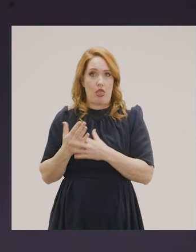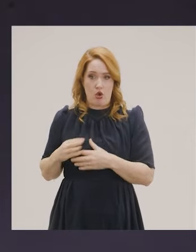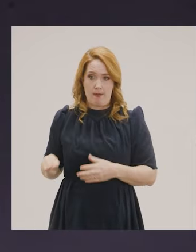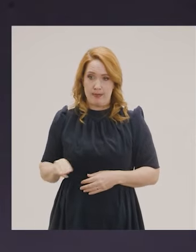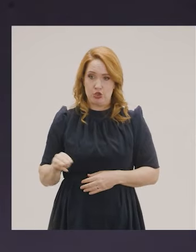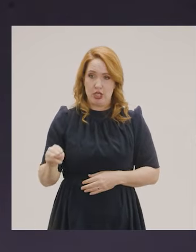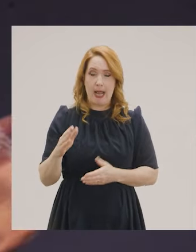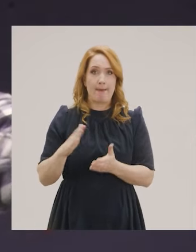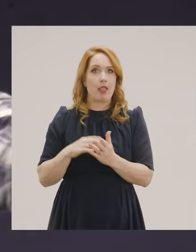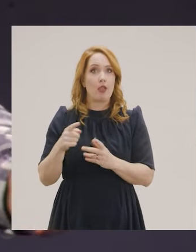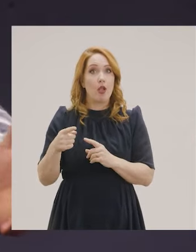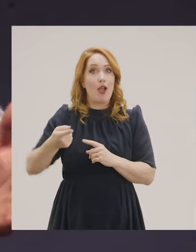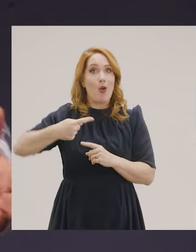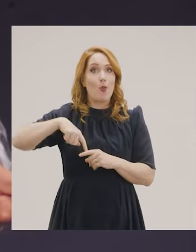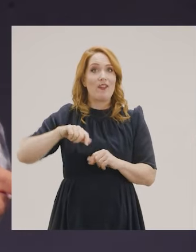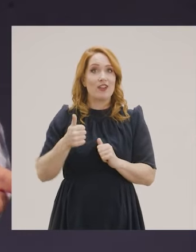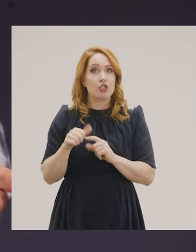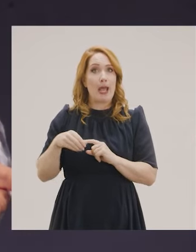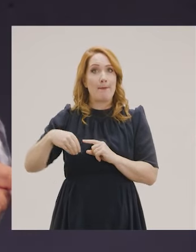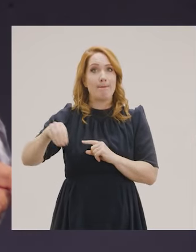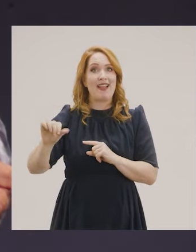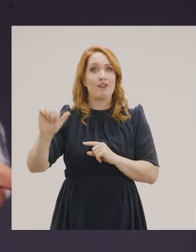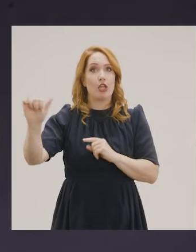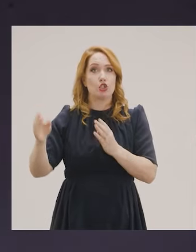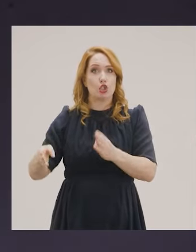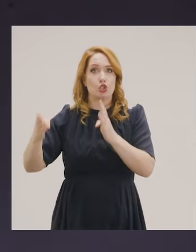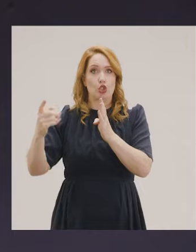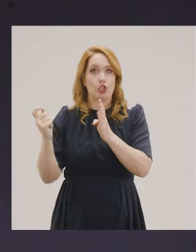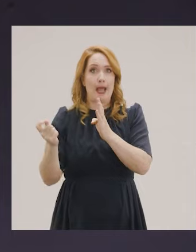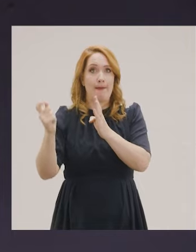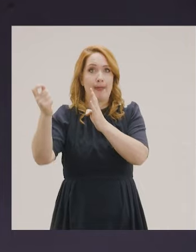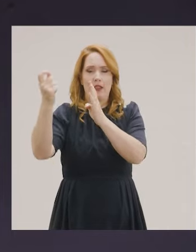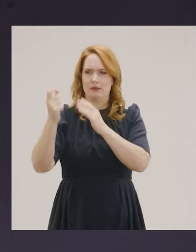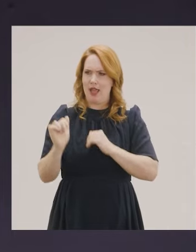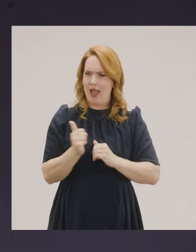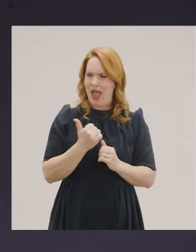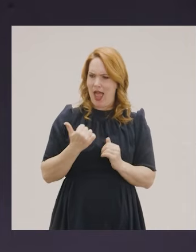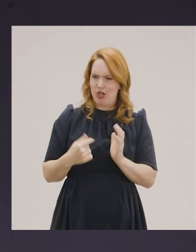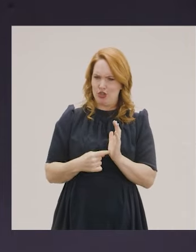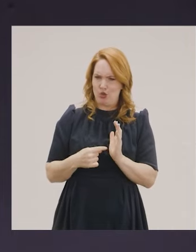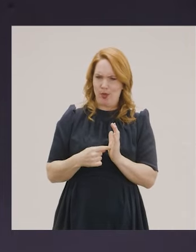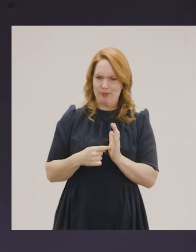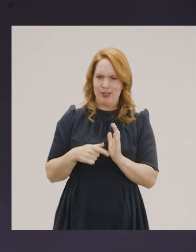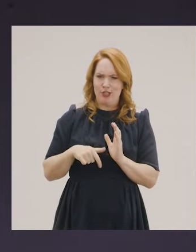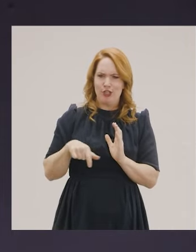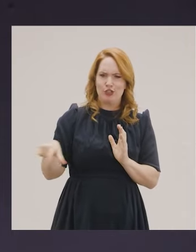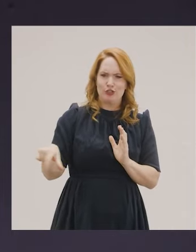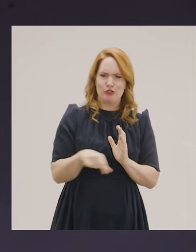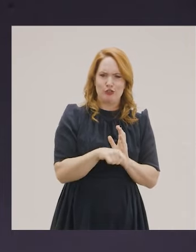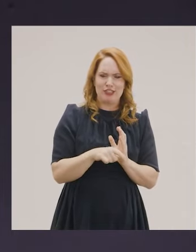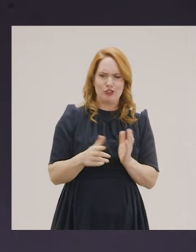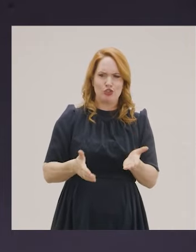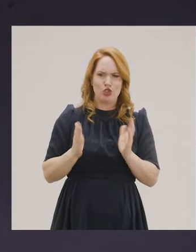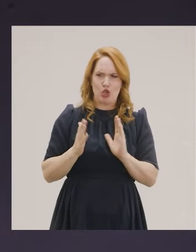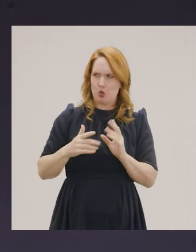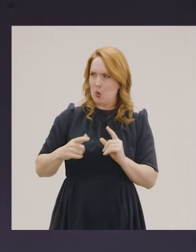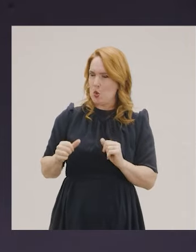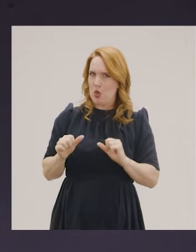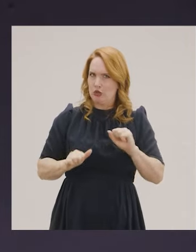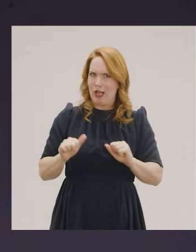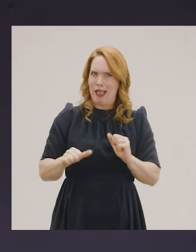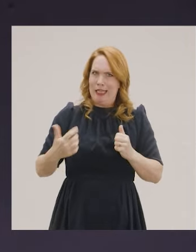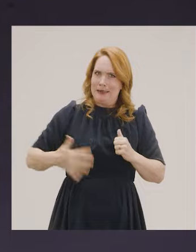Missions Month, and we had just built him a whole church. You know, we're struggling to build our own church, you know, at the moment in Tuam Street. But we were proud